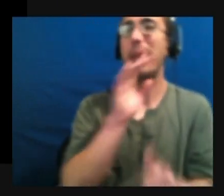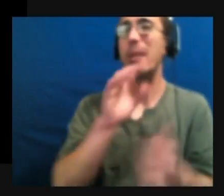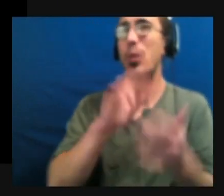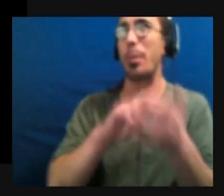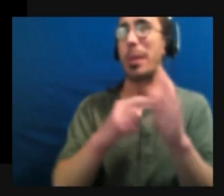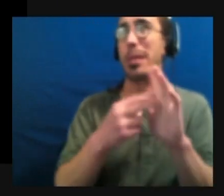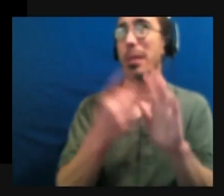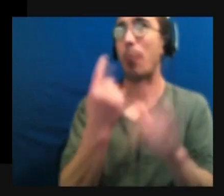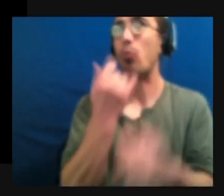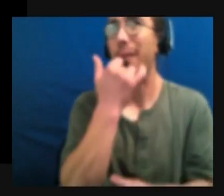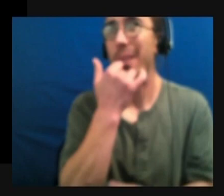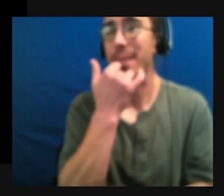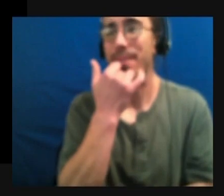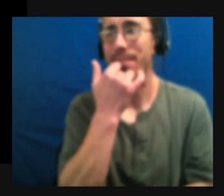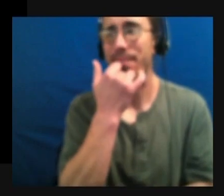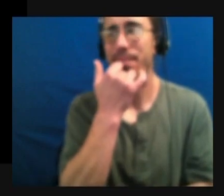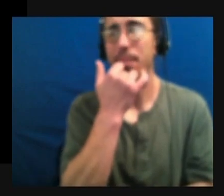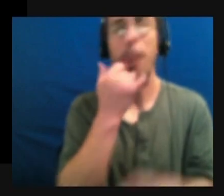And actually,